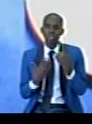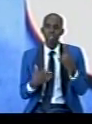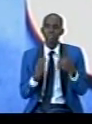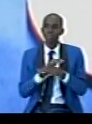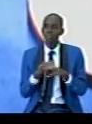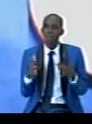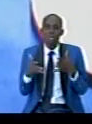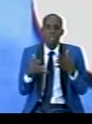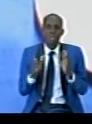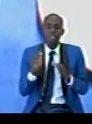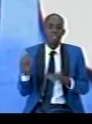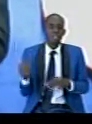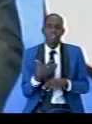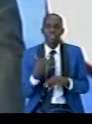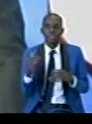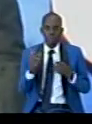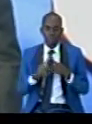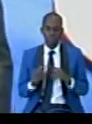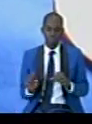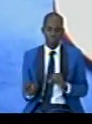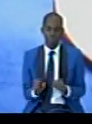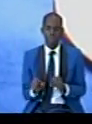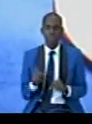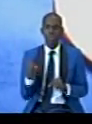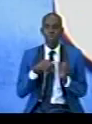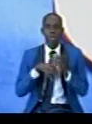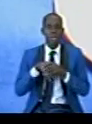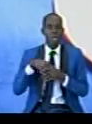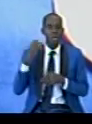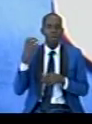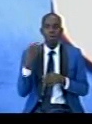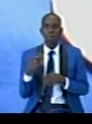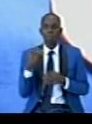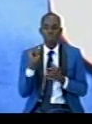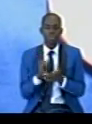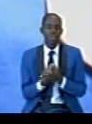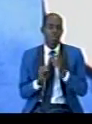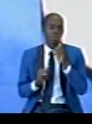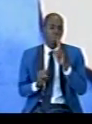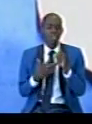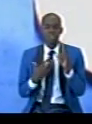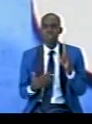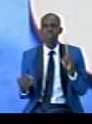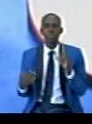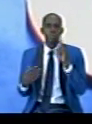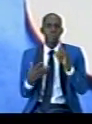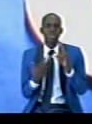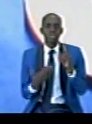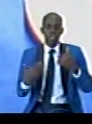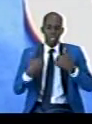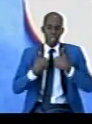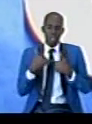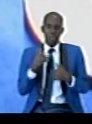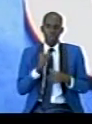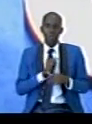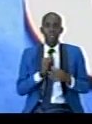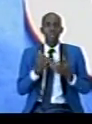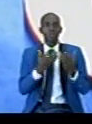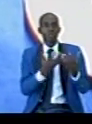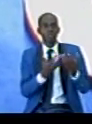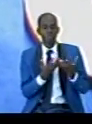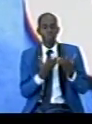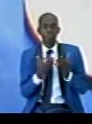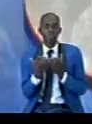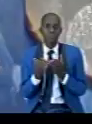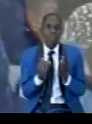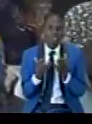allow anything to shake you out of that one thing. One thing have I desired, and that will I seek after,